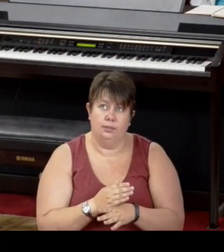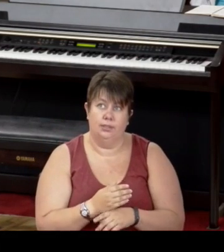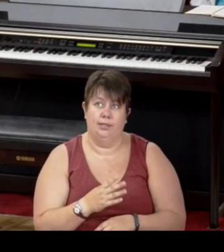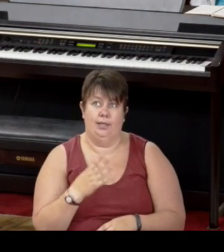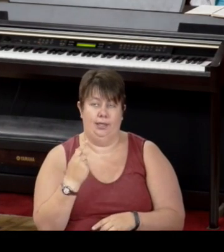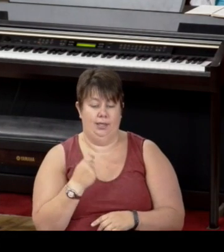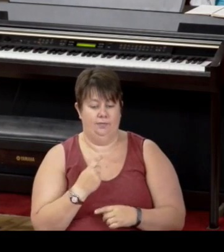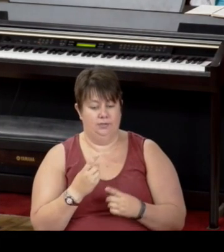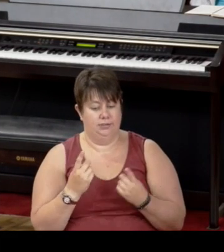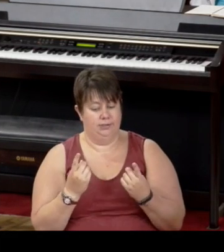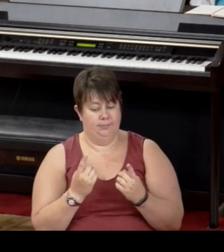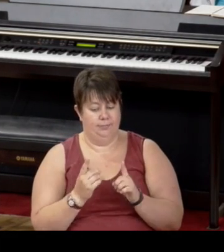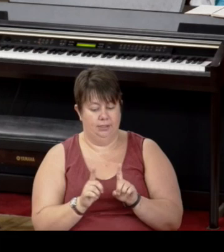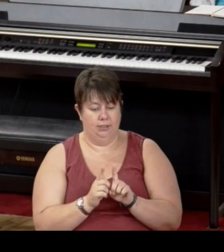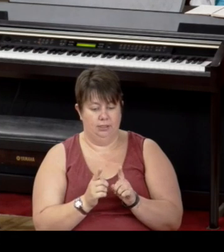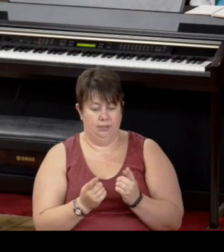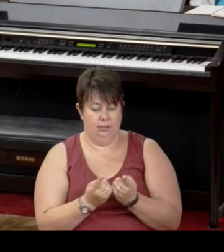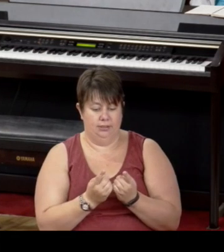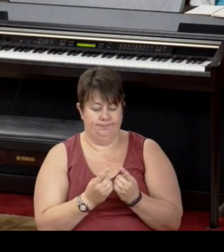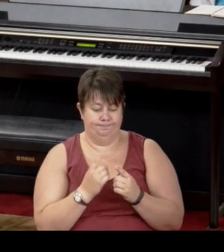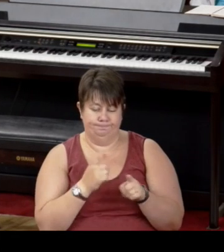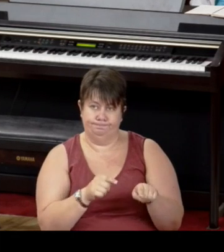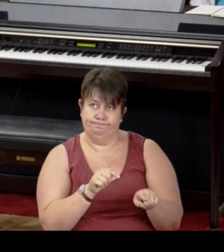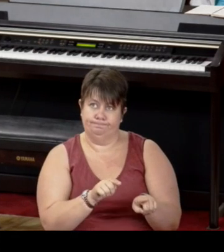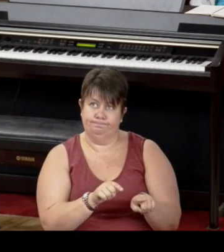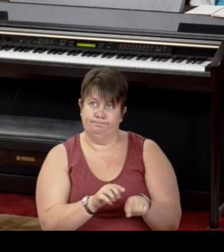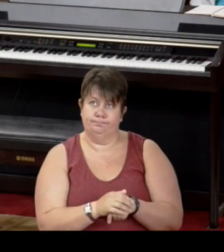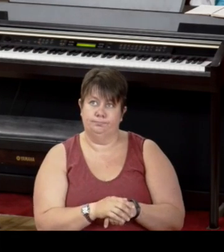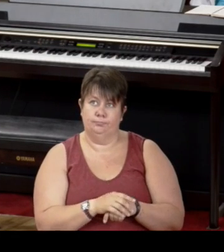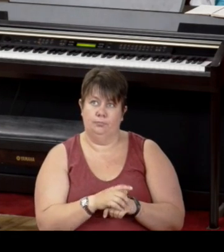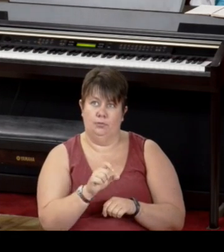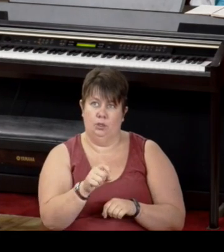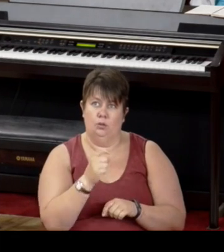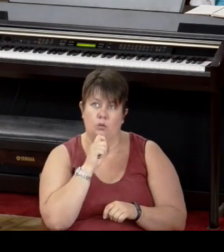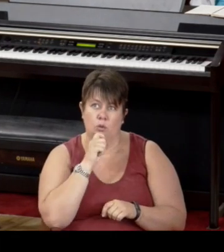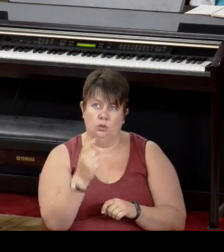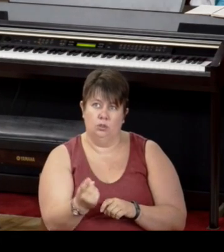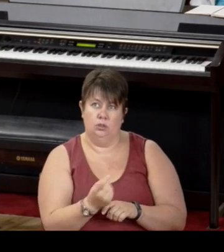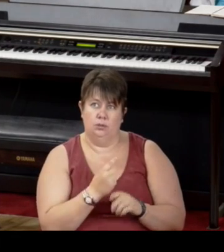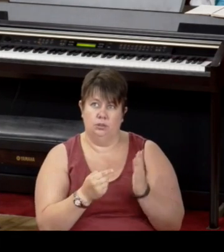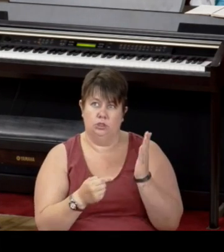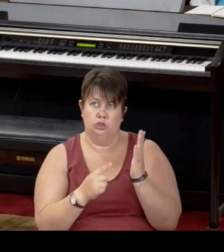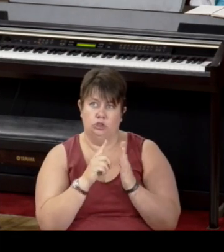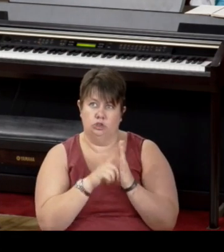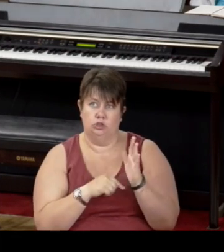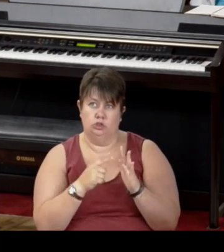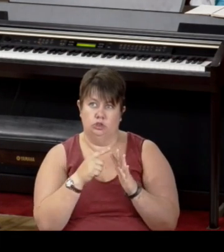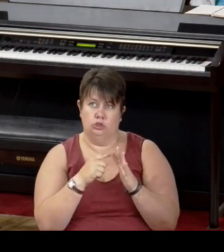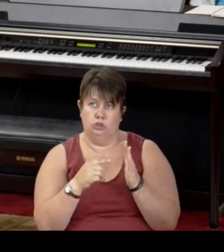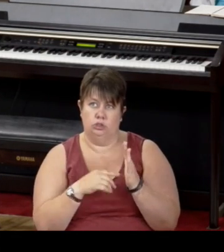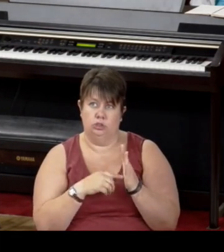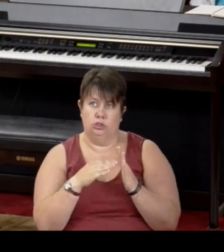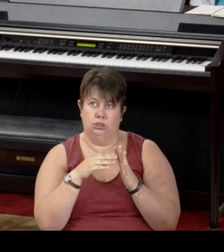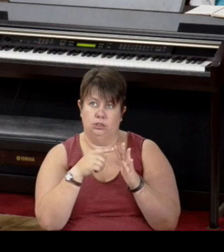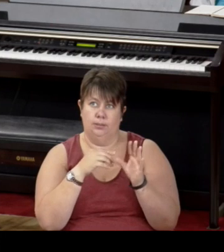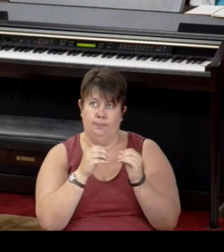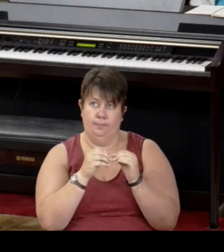Nevertheless, I have this against you. You tolerate that woman Jezebel, who calls herself a